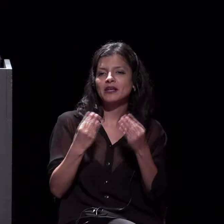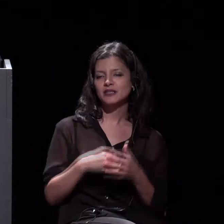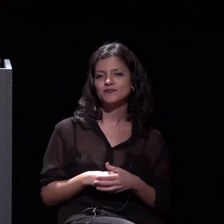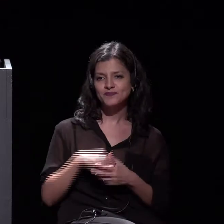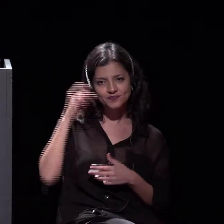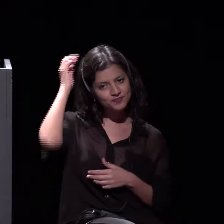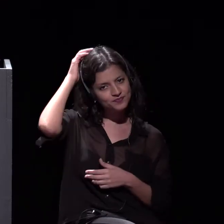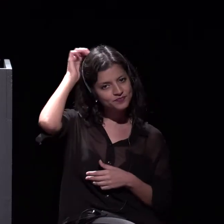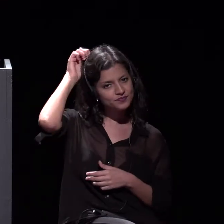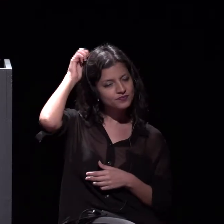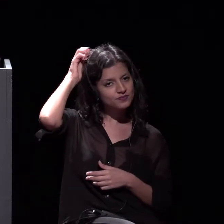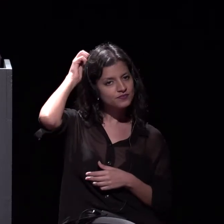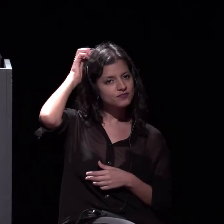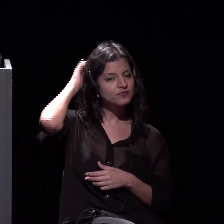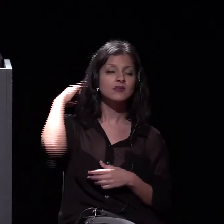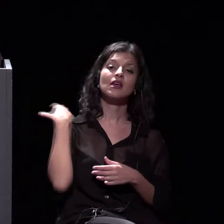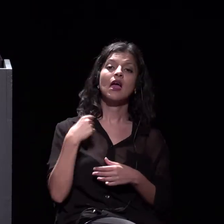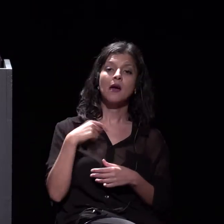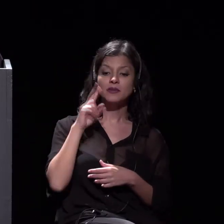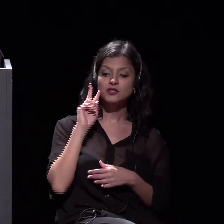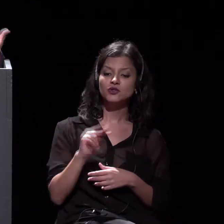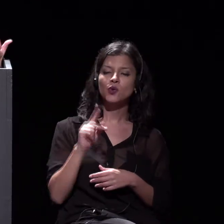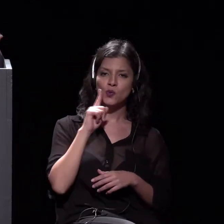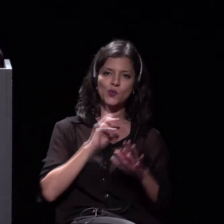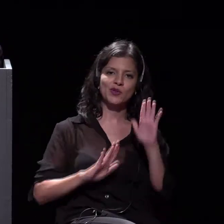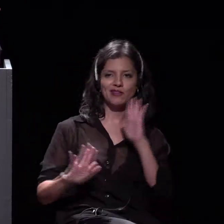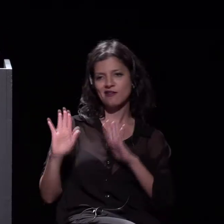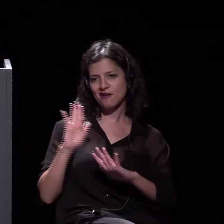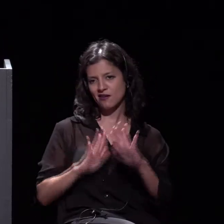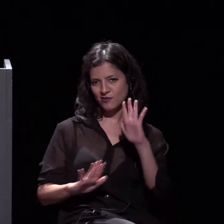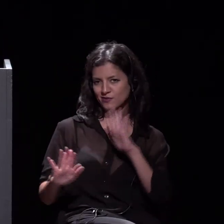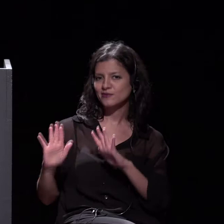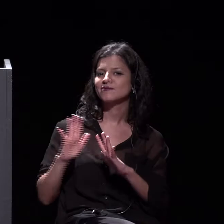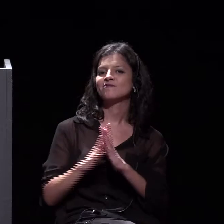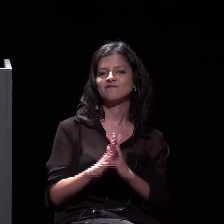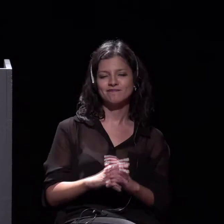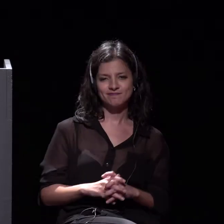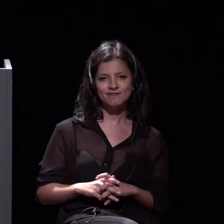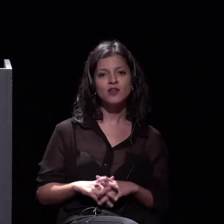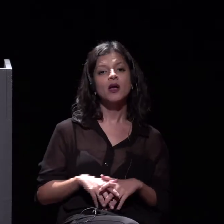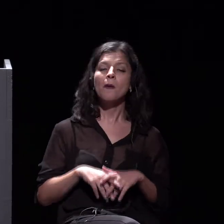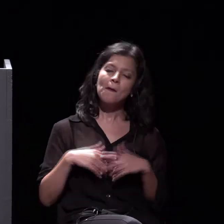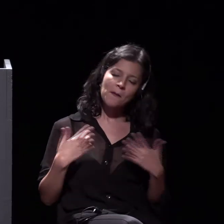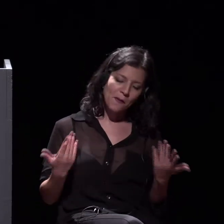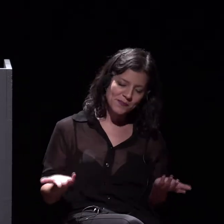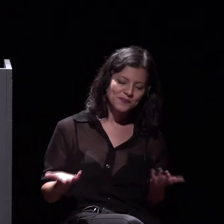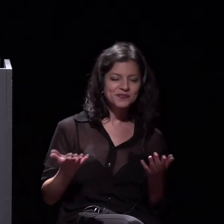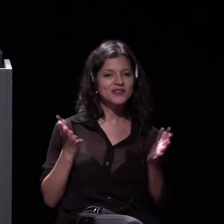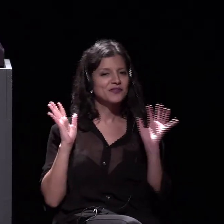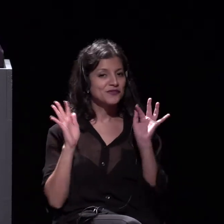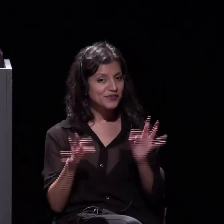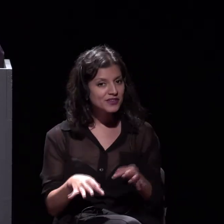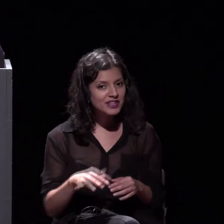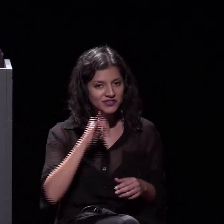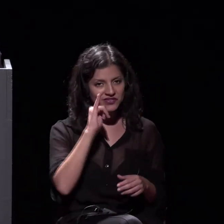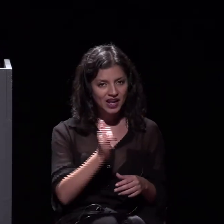more carefully. So the point is, or my final point would be that the